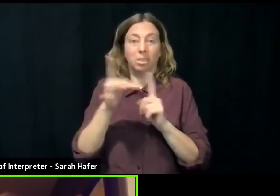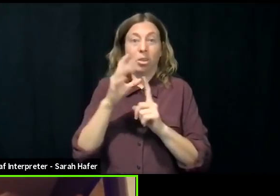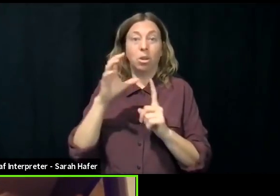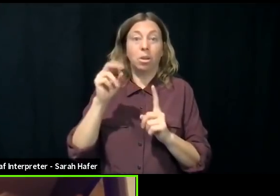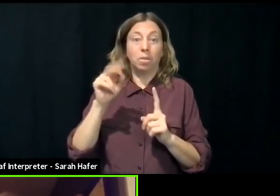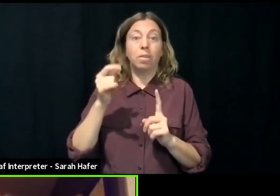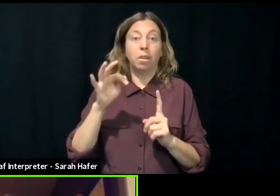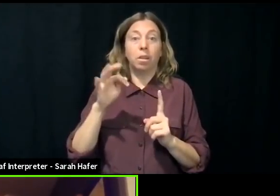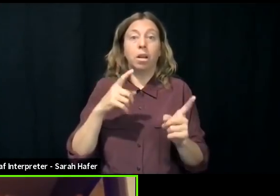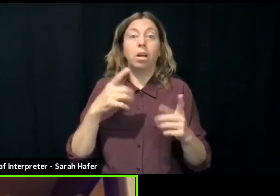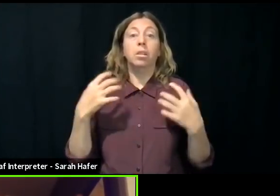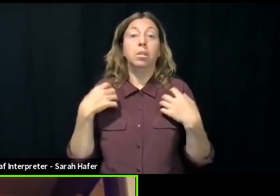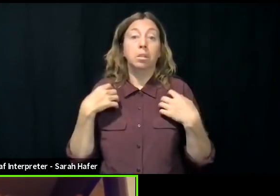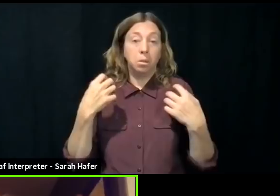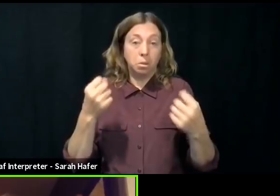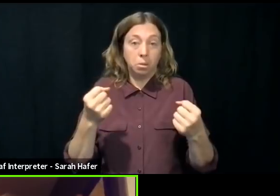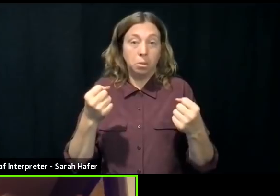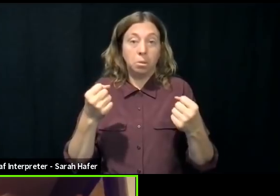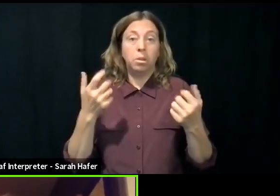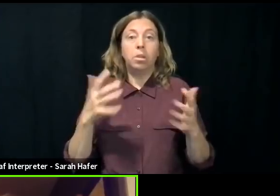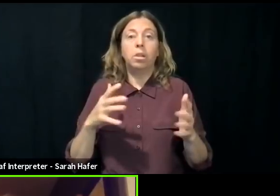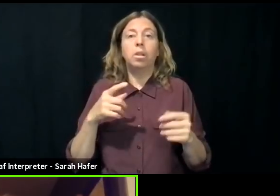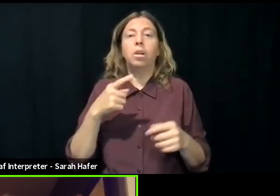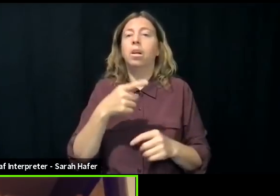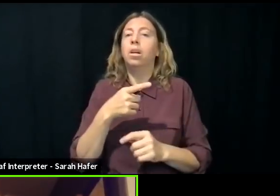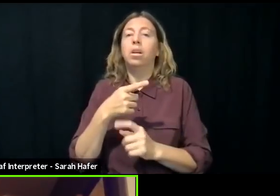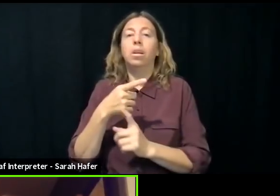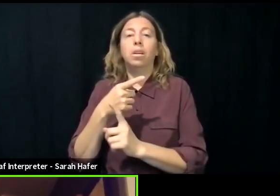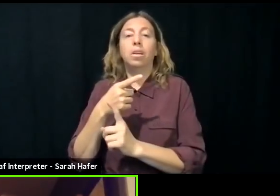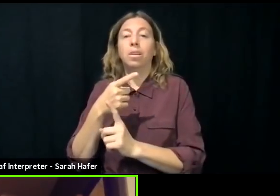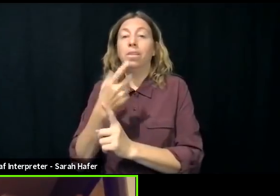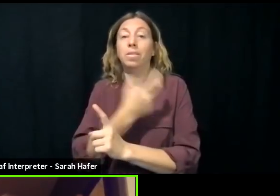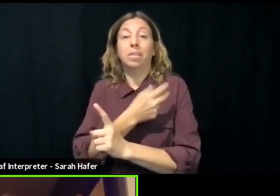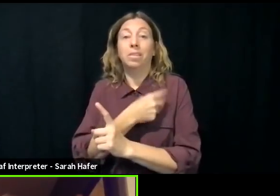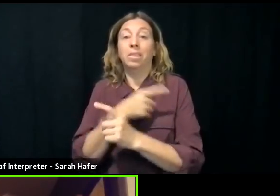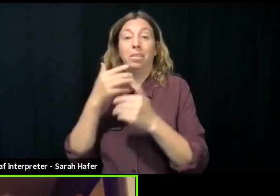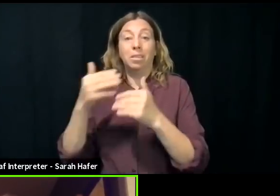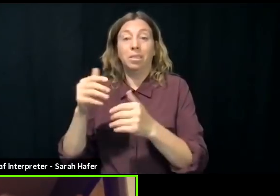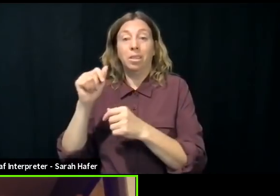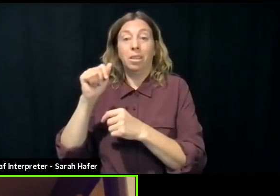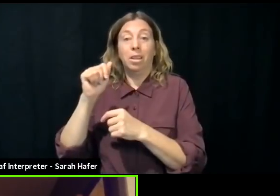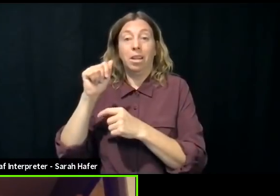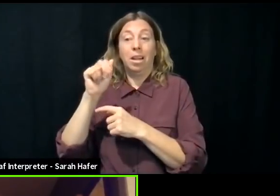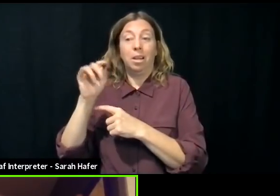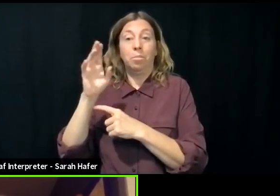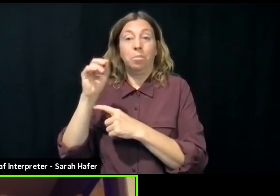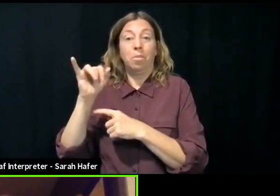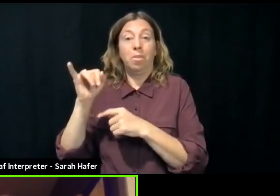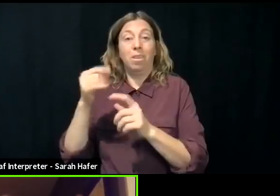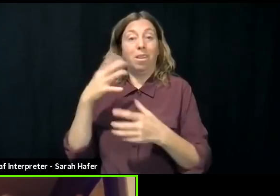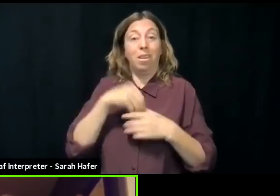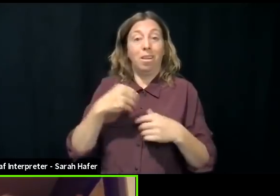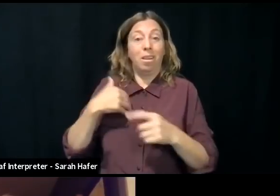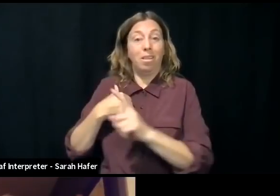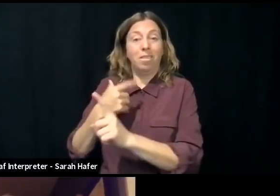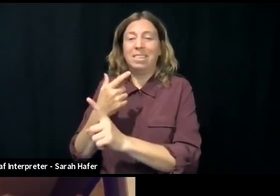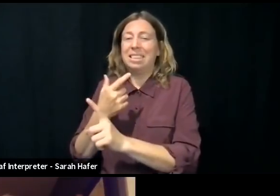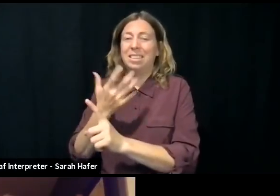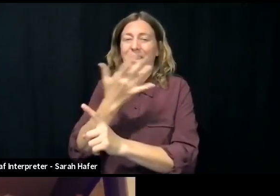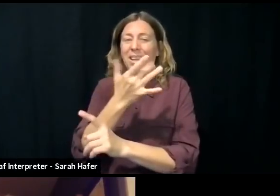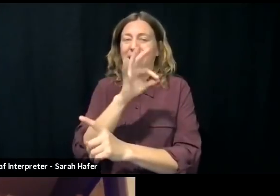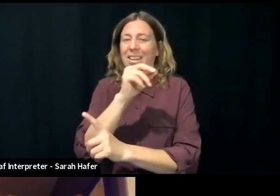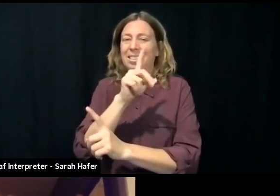received those vaccines, in which you have to wait 90 days for, you can get vaccinated sooner. And correct me